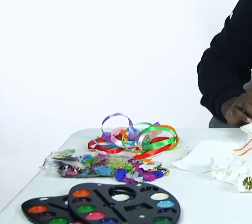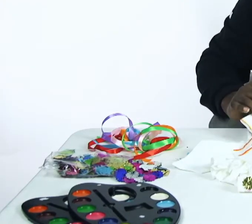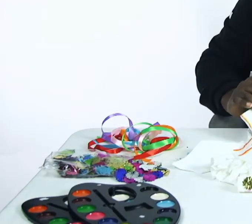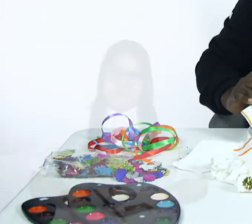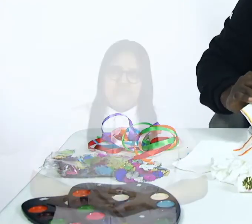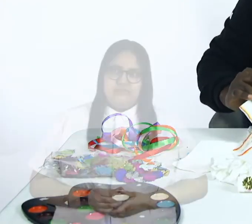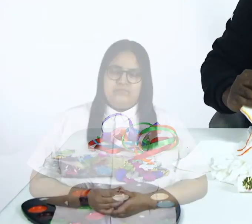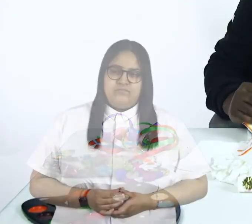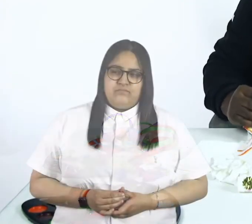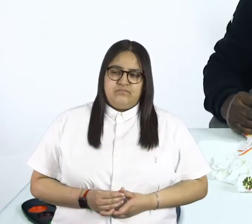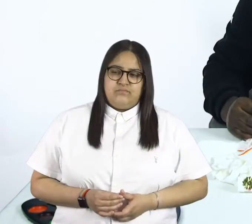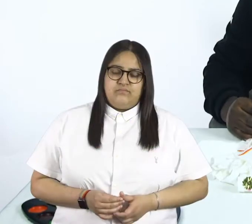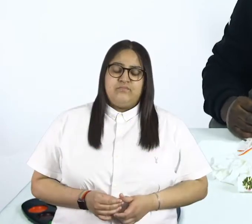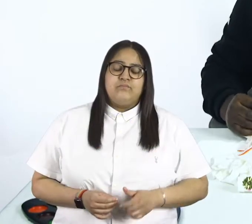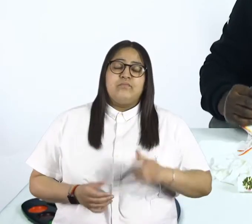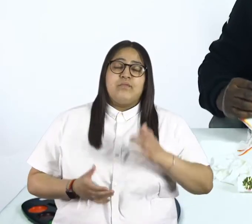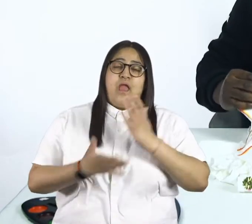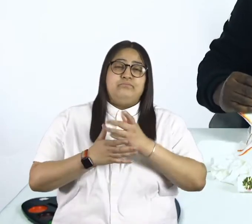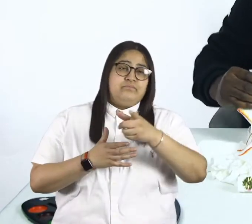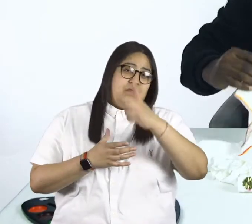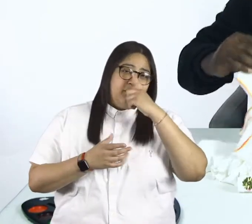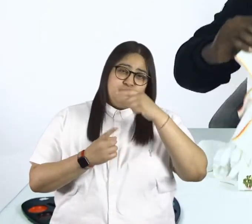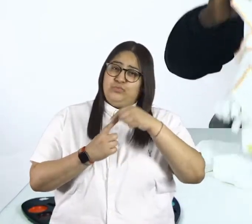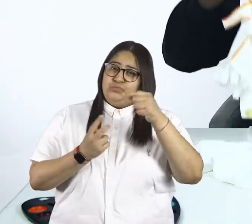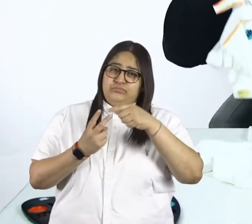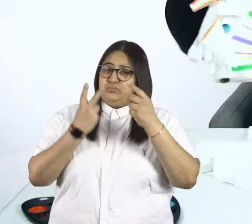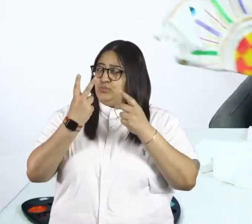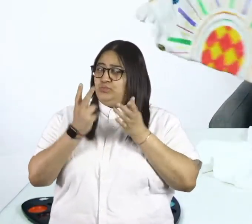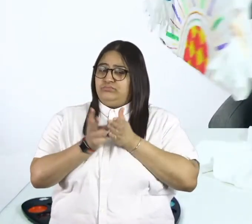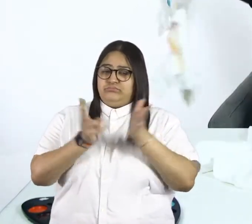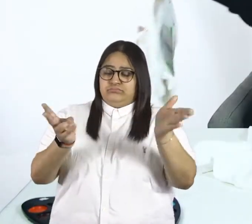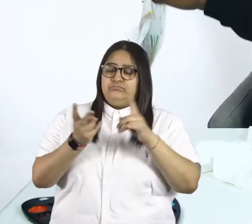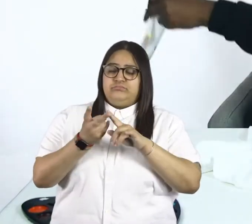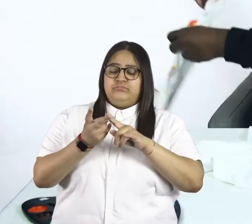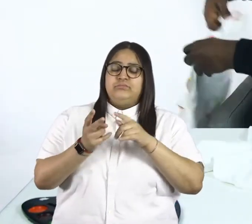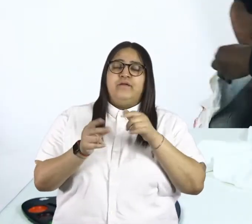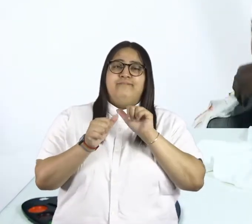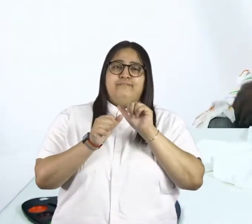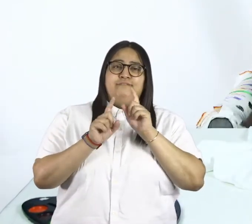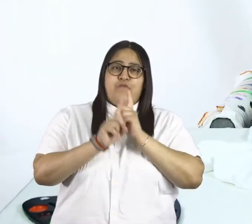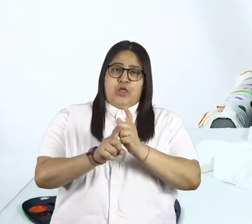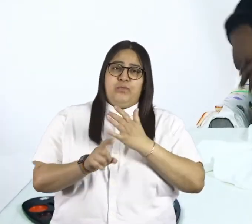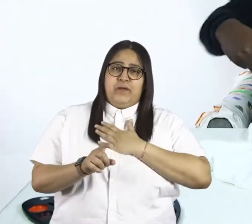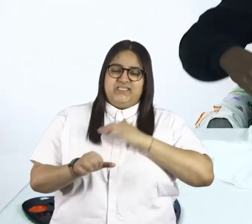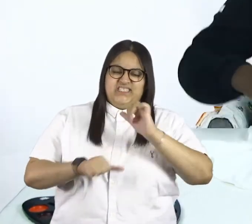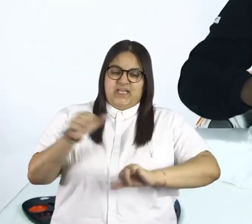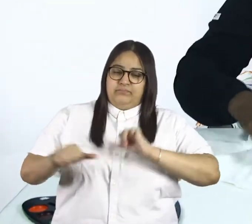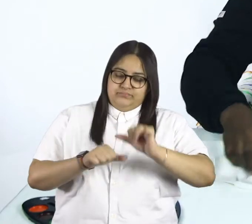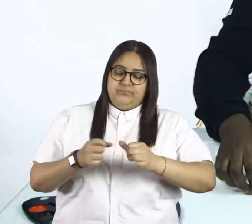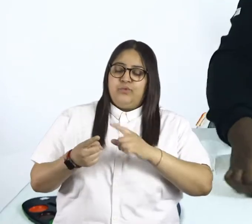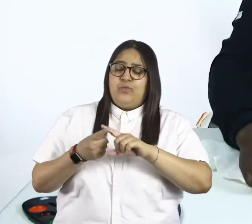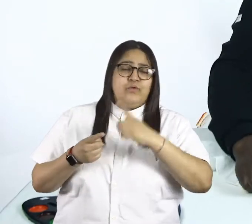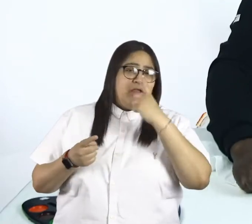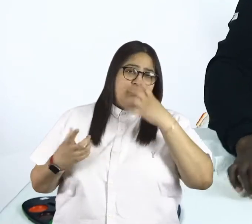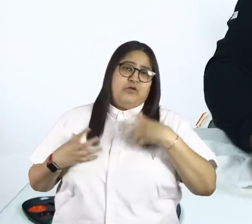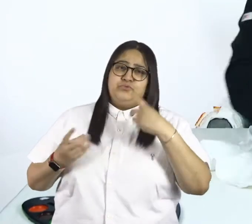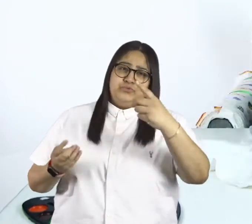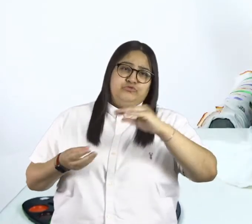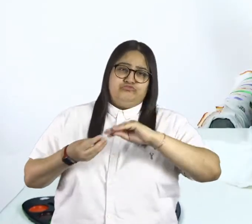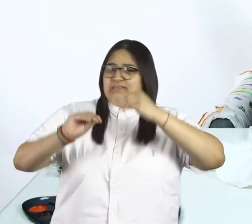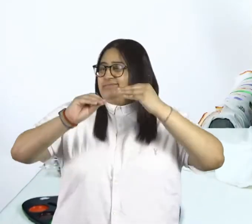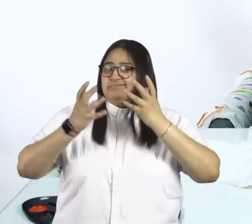you could be as creative as you want and make up your own designs and ideas when it comes to creating your t-shirt.